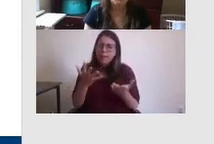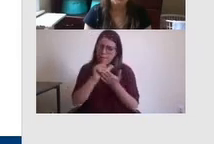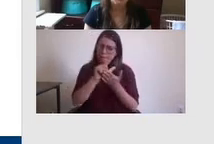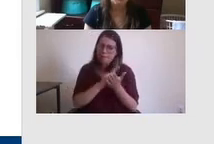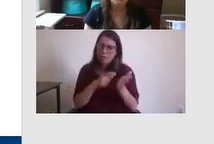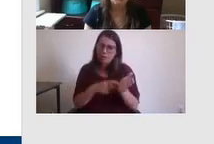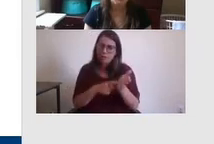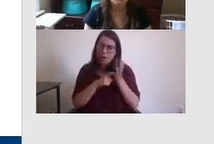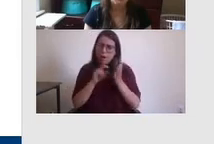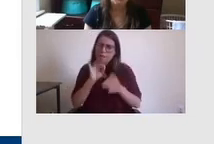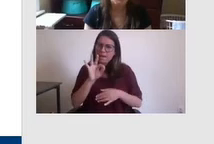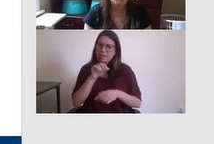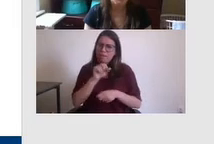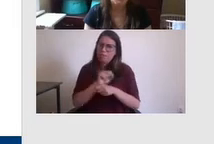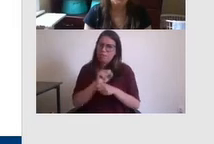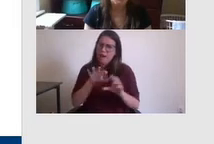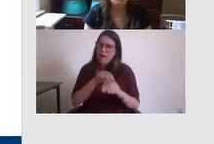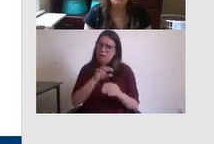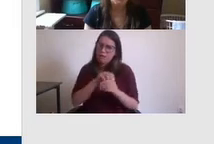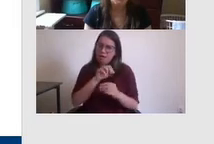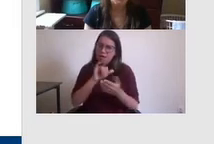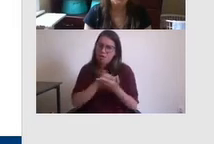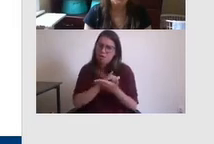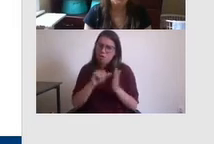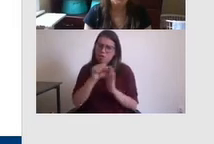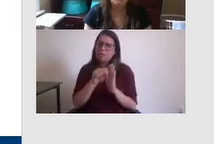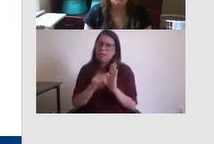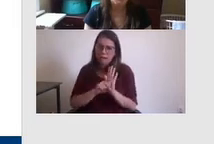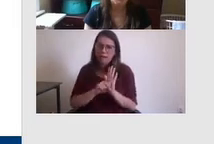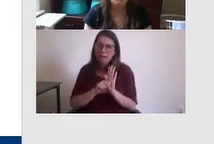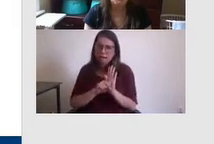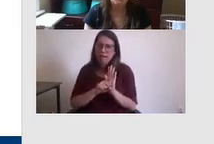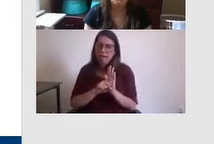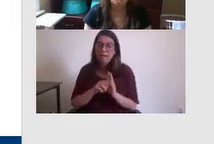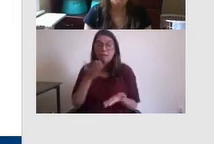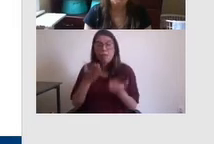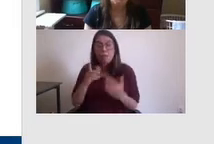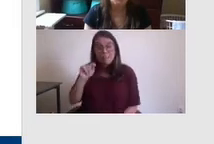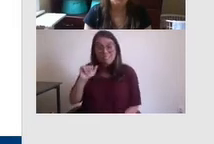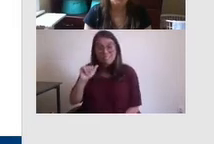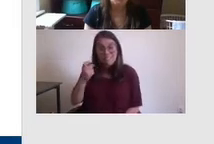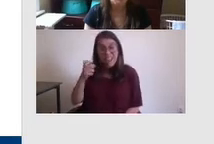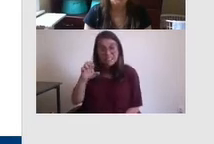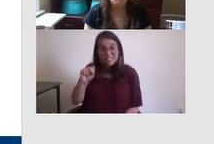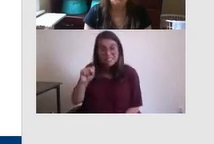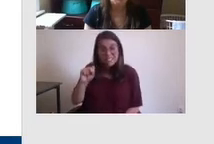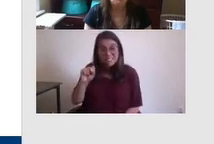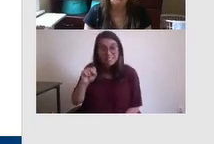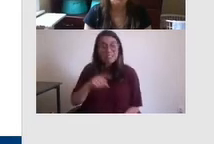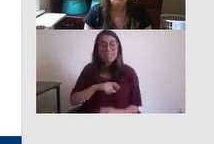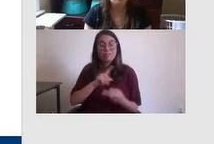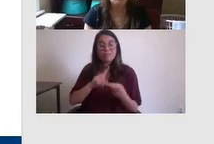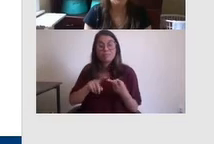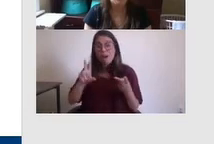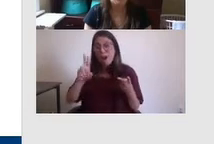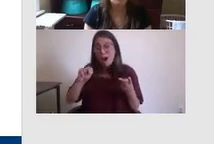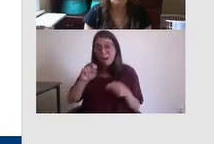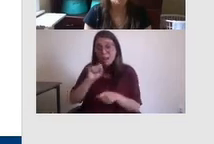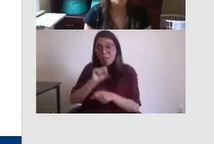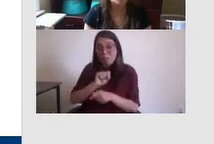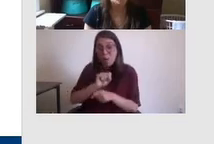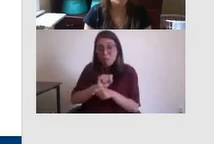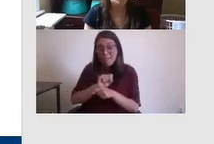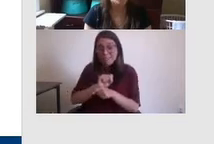people working outside the state of New York. There might be tax implications to that. There might be unemployment